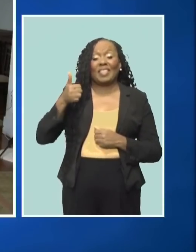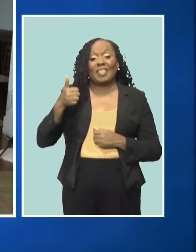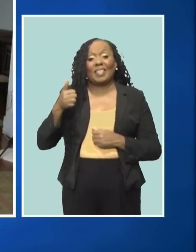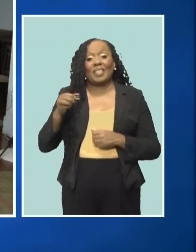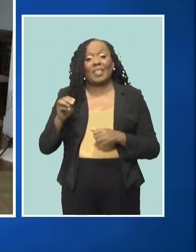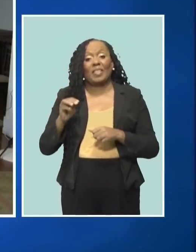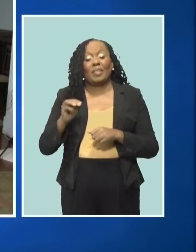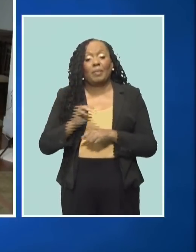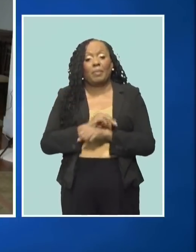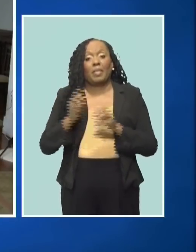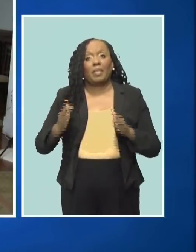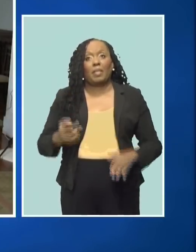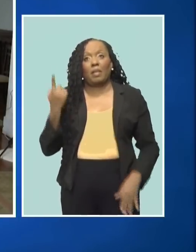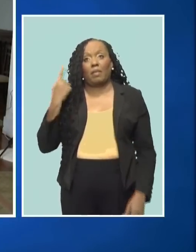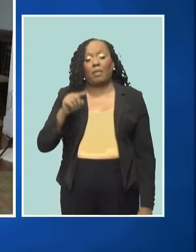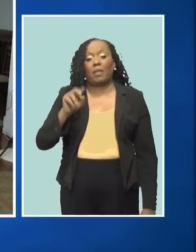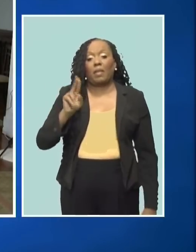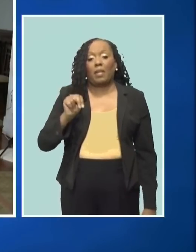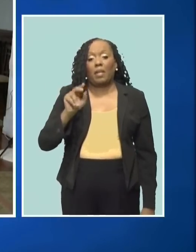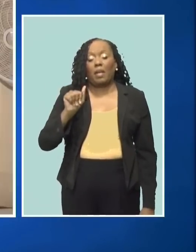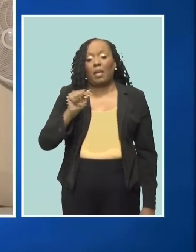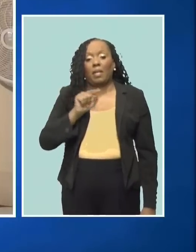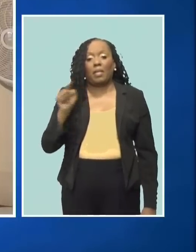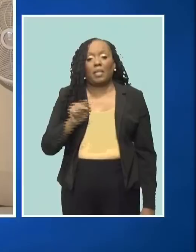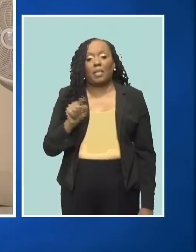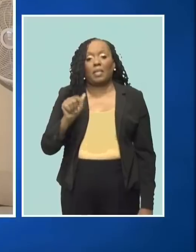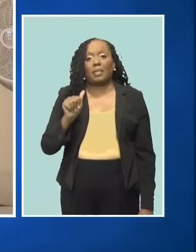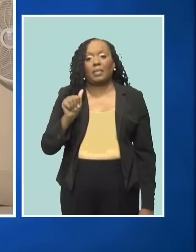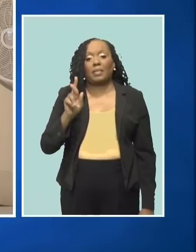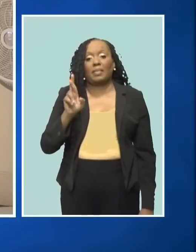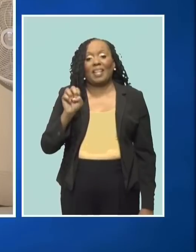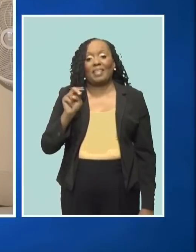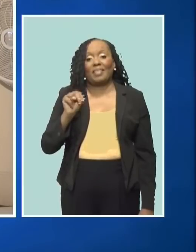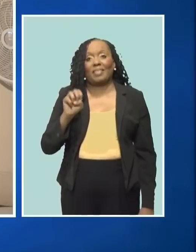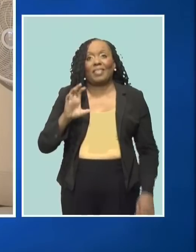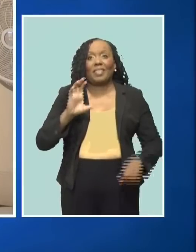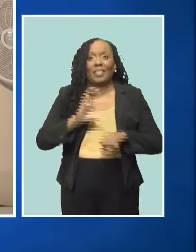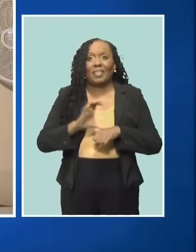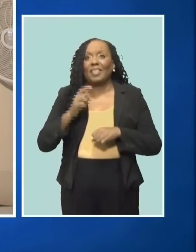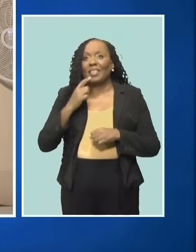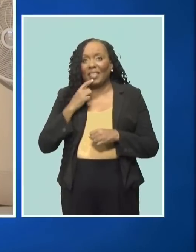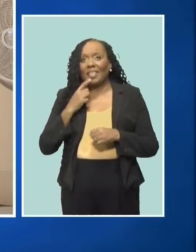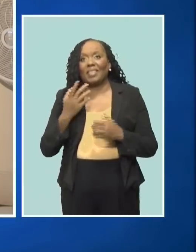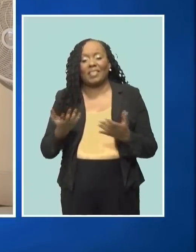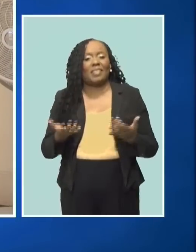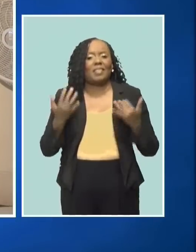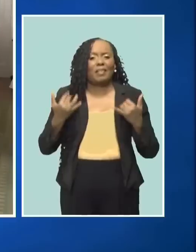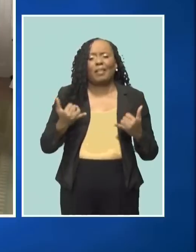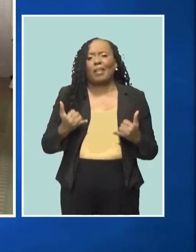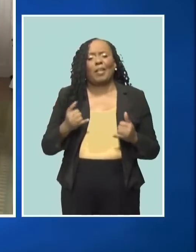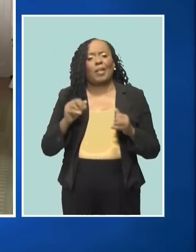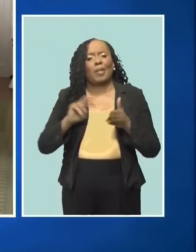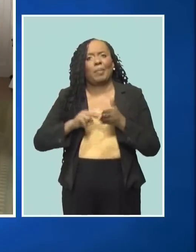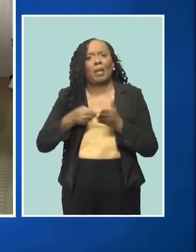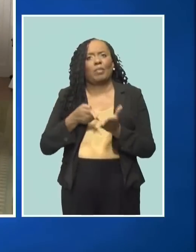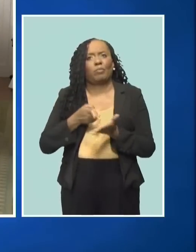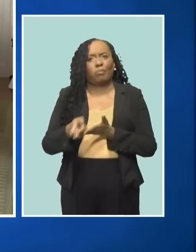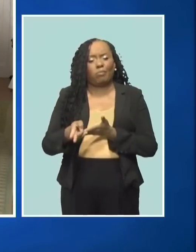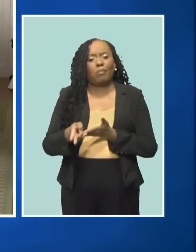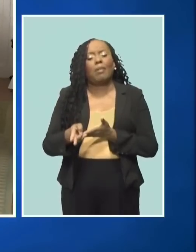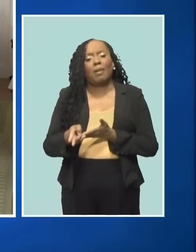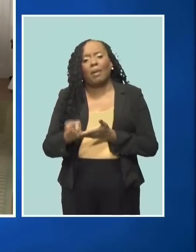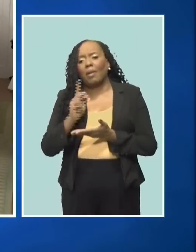Nazarene Church, Reverend Dr. Samuel Elcock, says being appointed a JP speaks to integrity, and